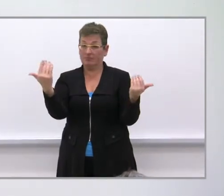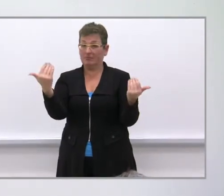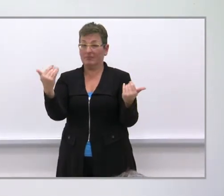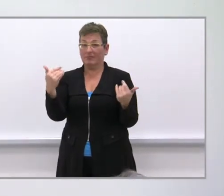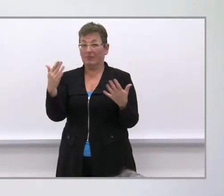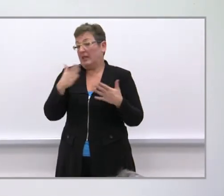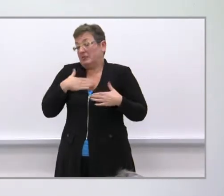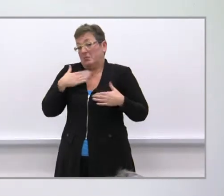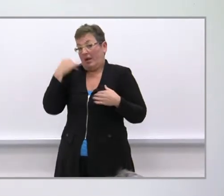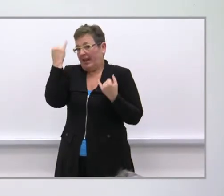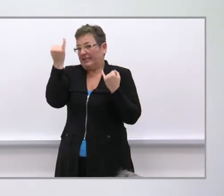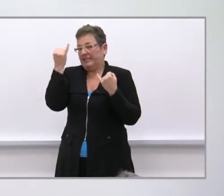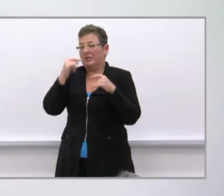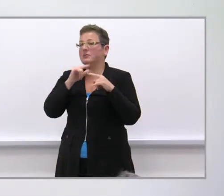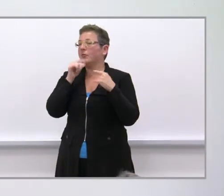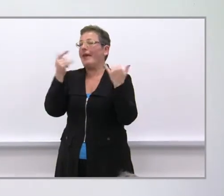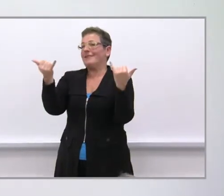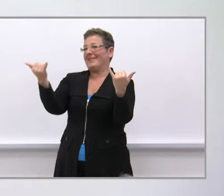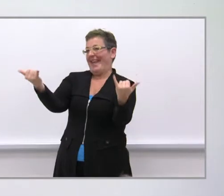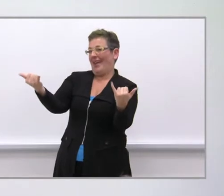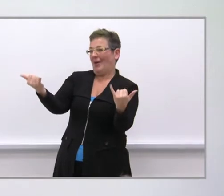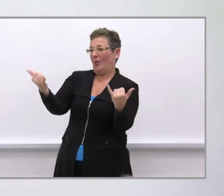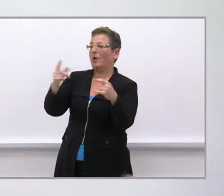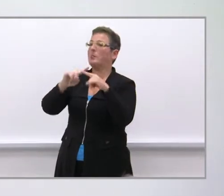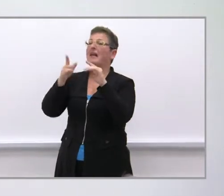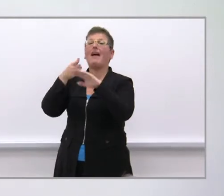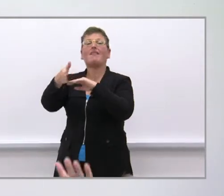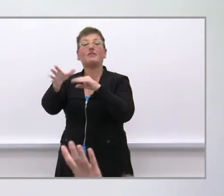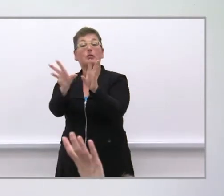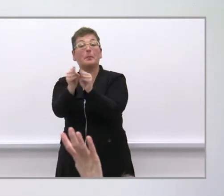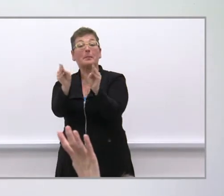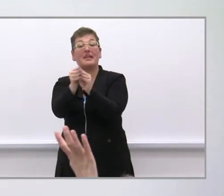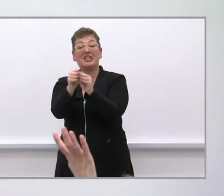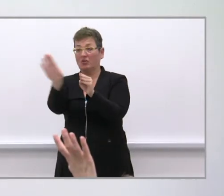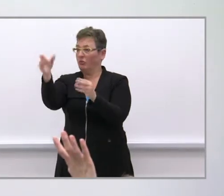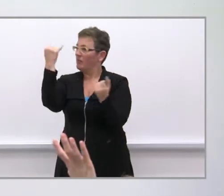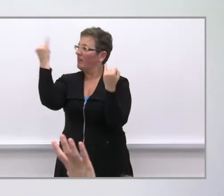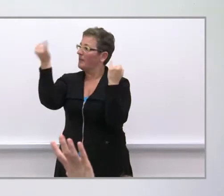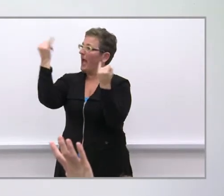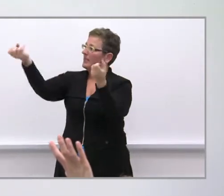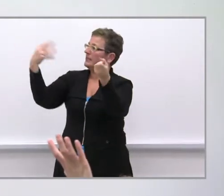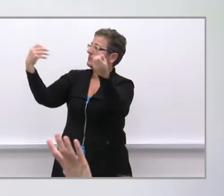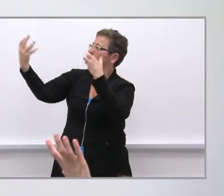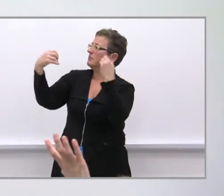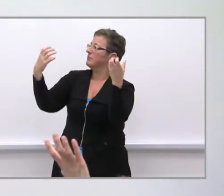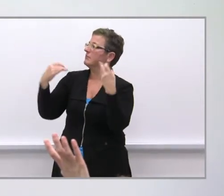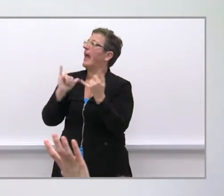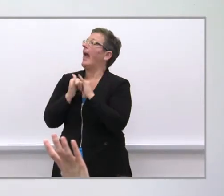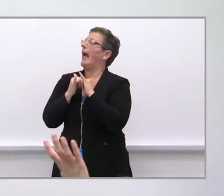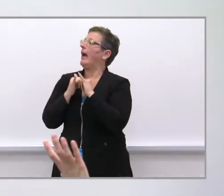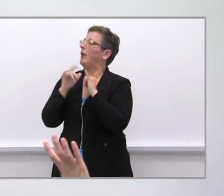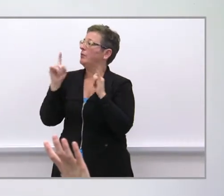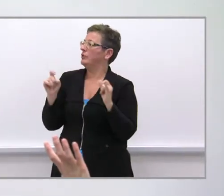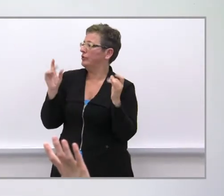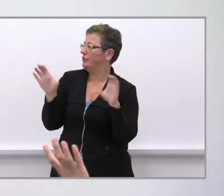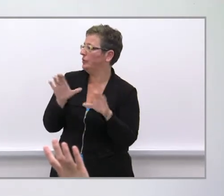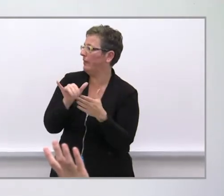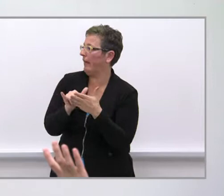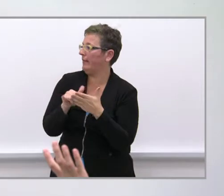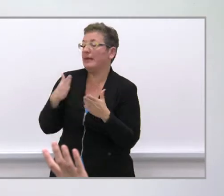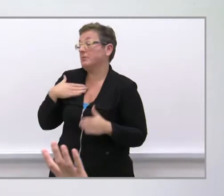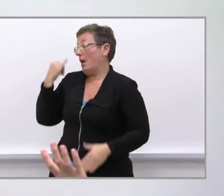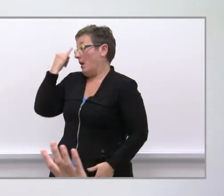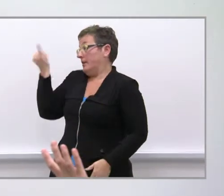doesn't have to be now, but after the meeting, if you want to give me some suggestions on how we should do that,